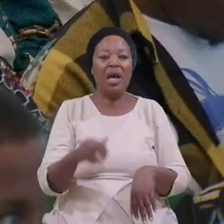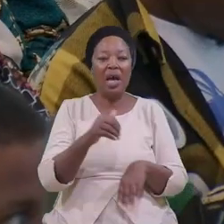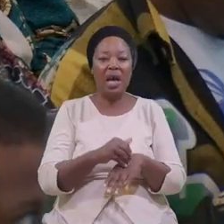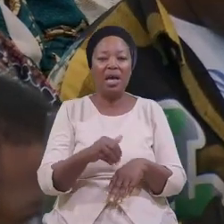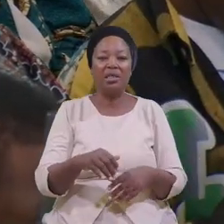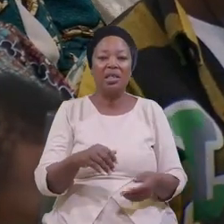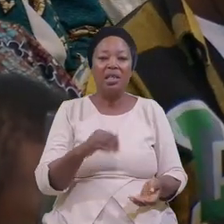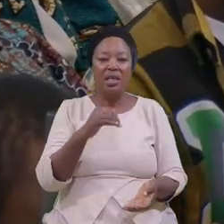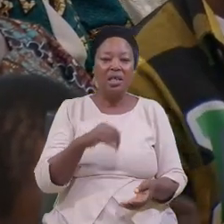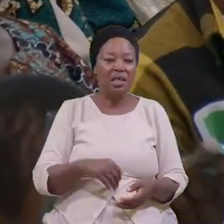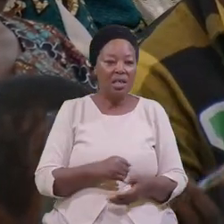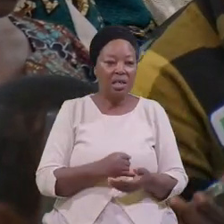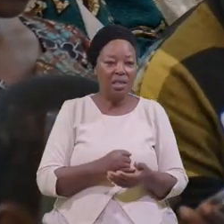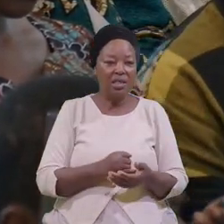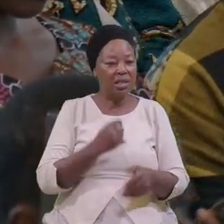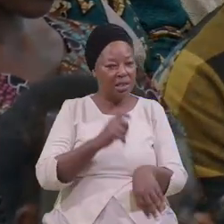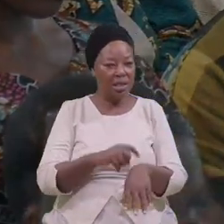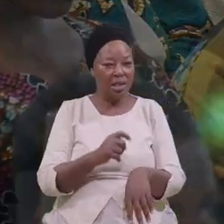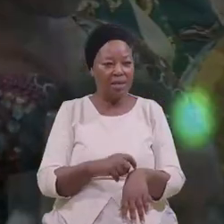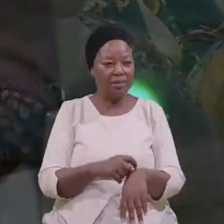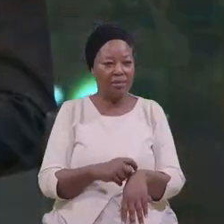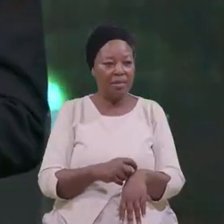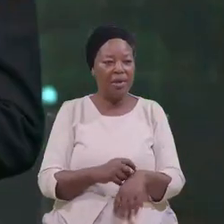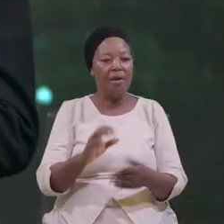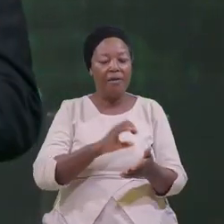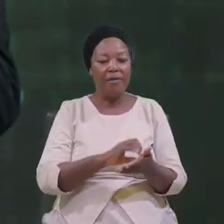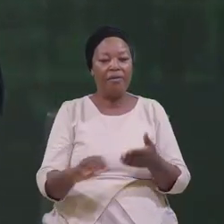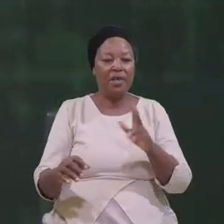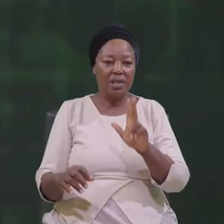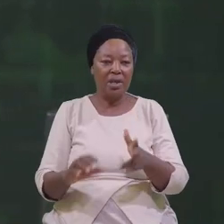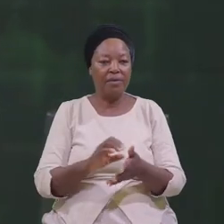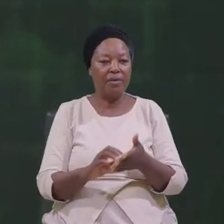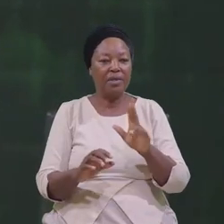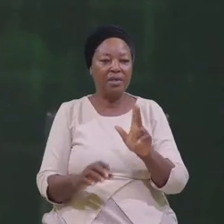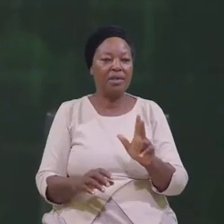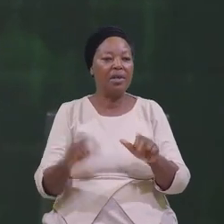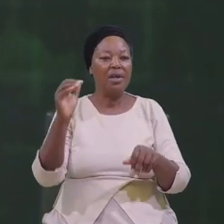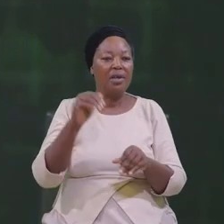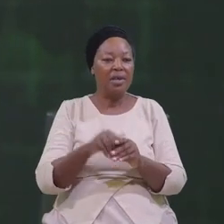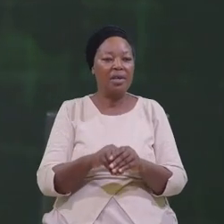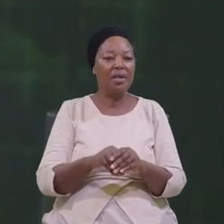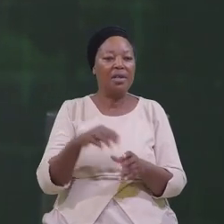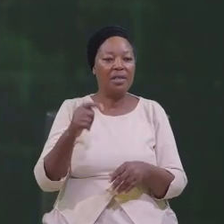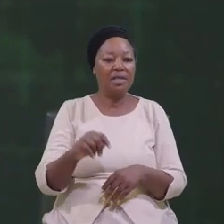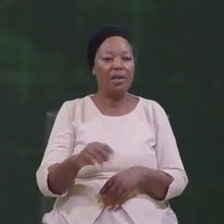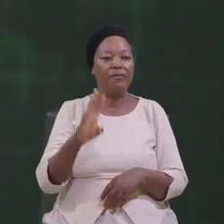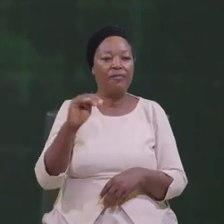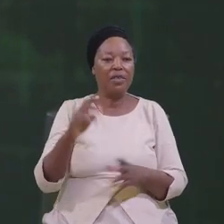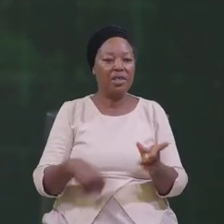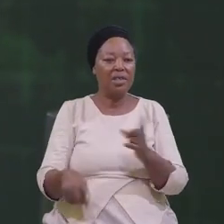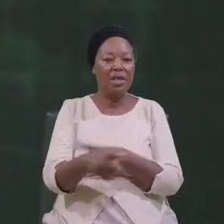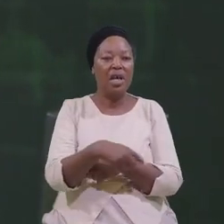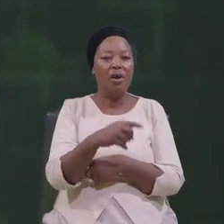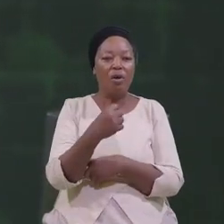appointed season. Verse 3, it says in verse 3, in the 14th day